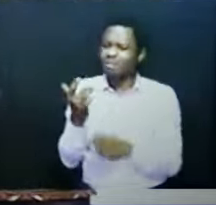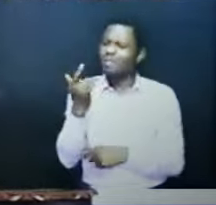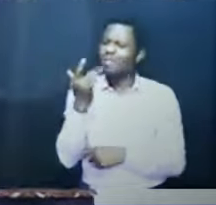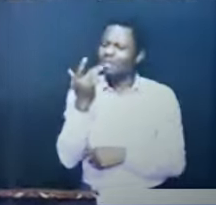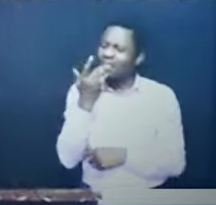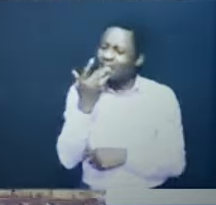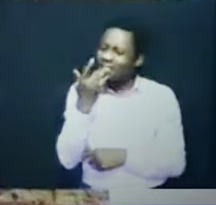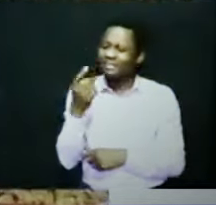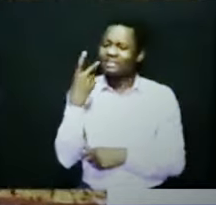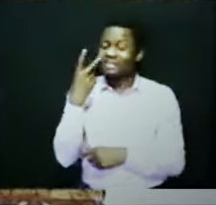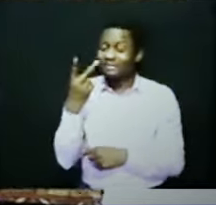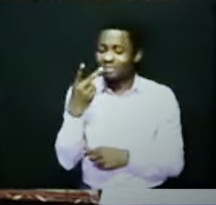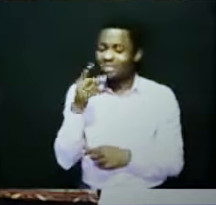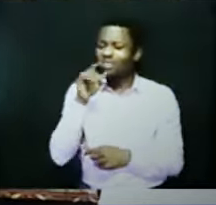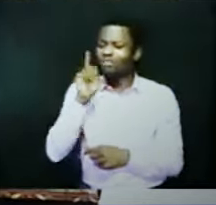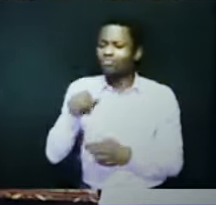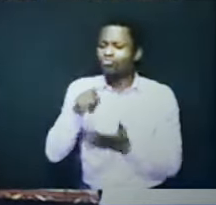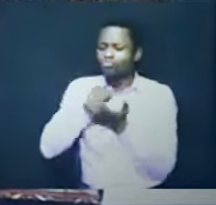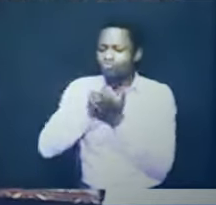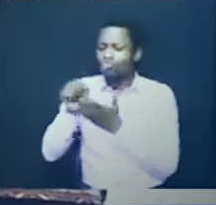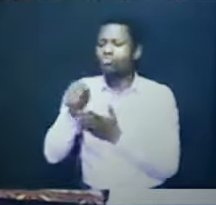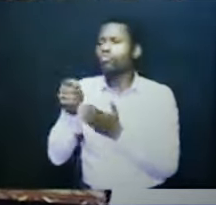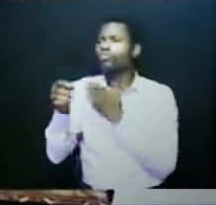is good.